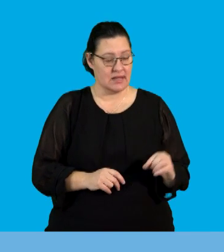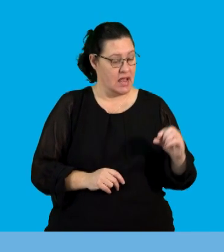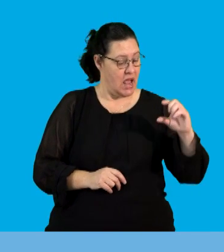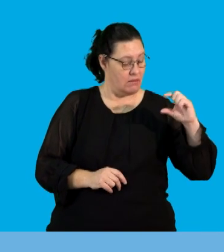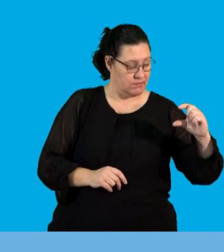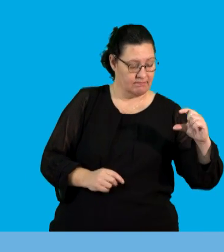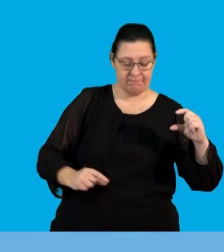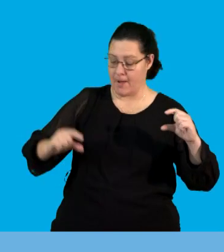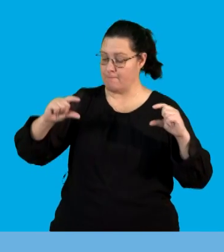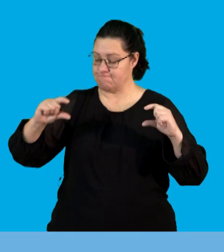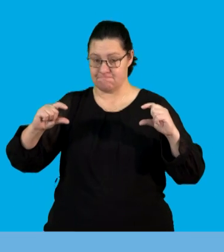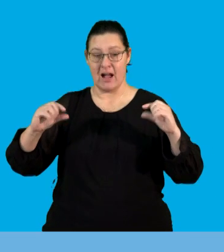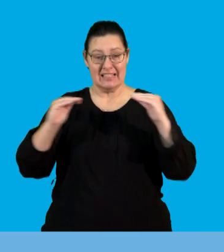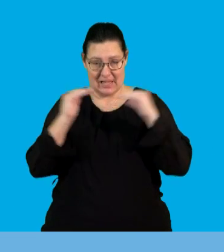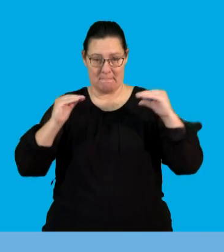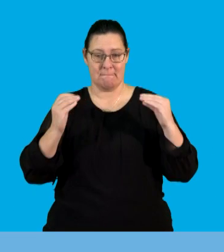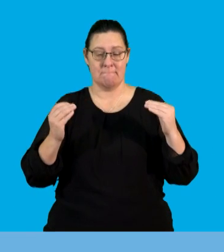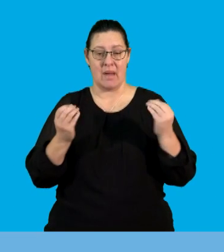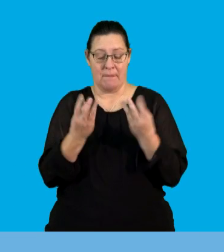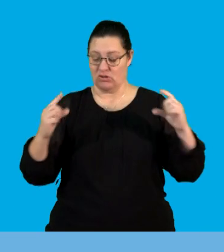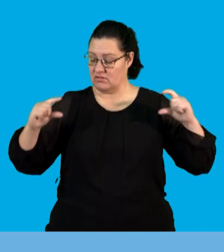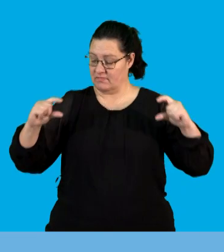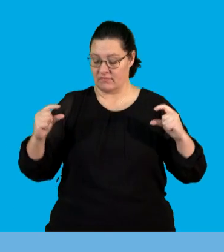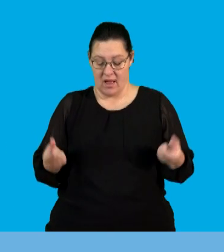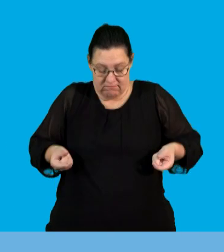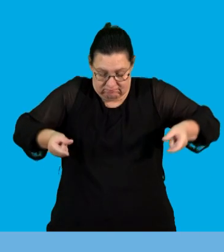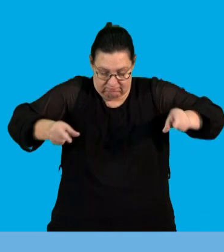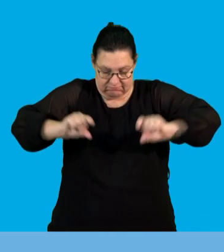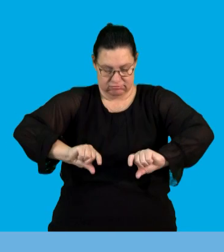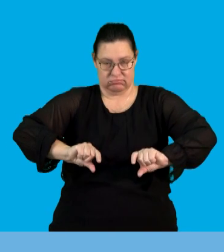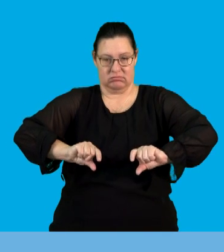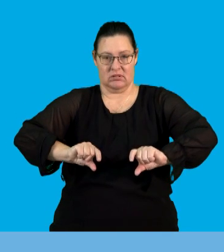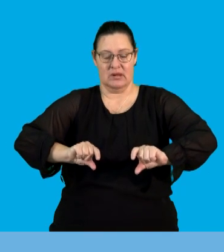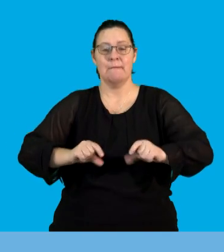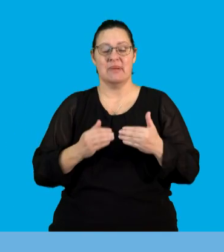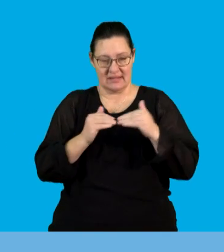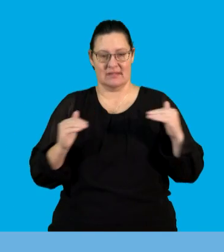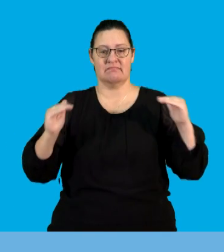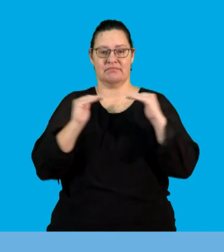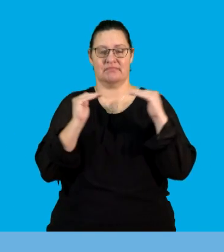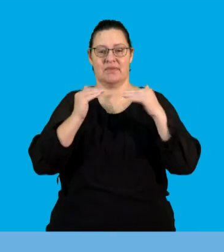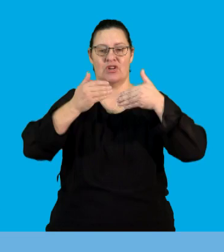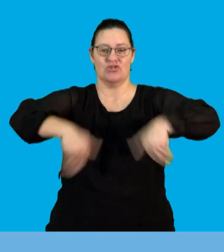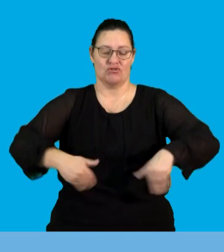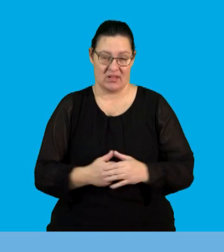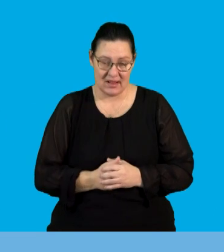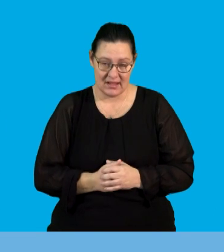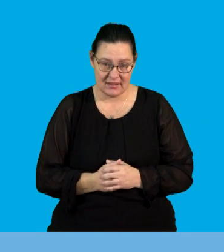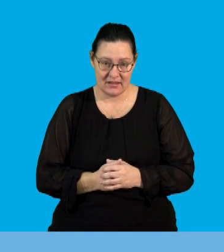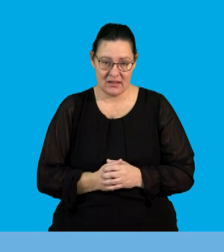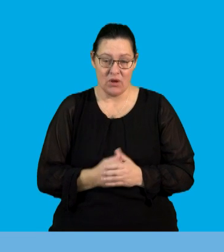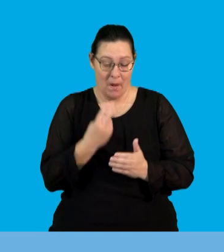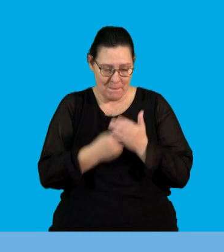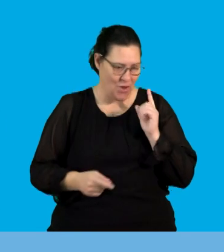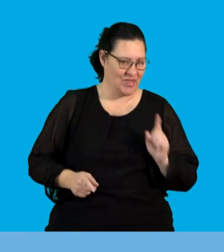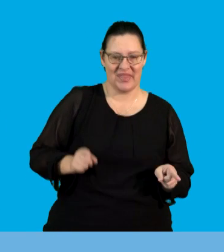right amount of both the acid and the base, they need to be added. So they need to add the same amount of the acid and the base. So if the